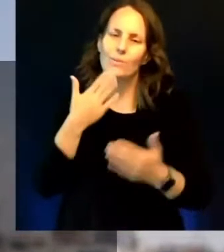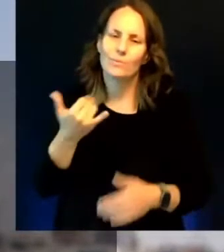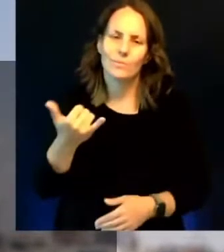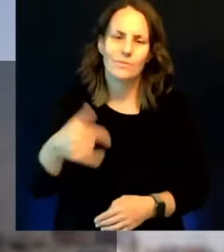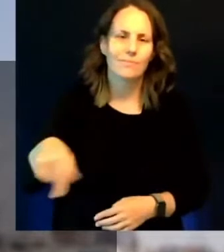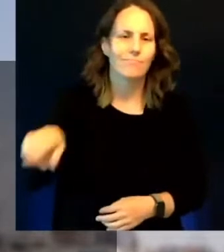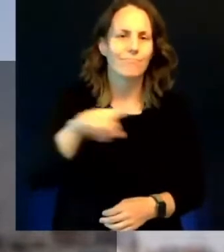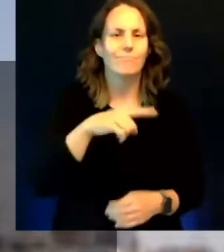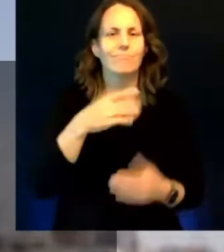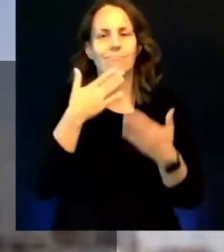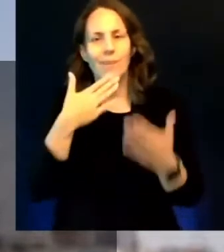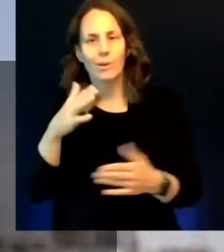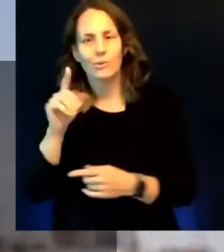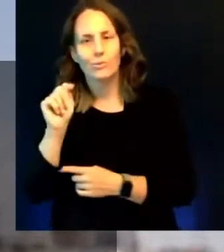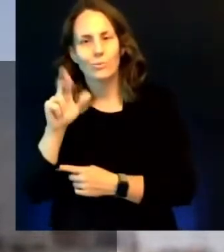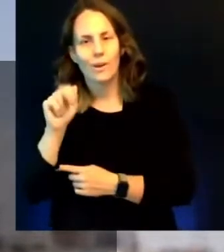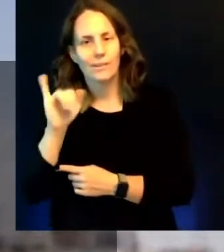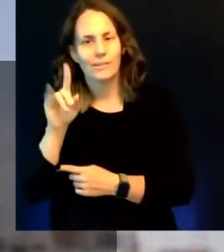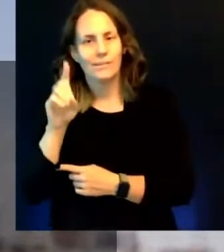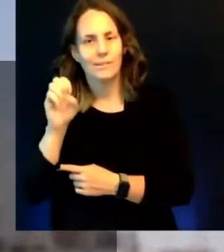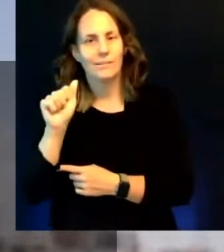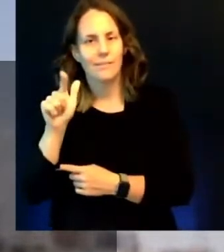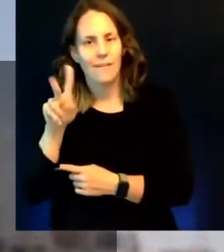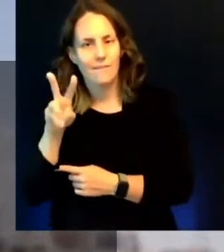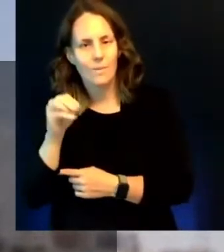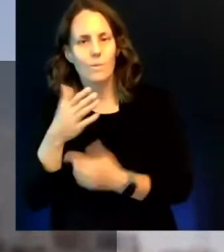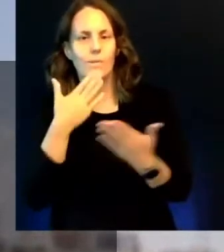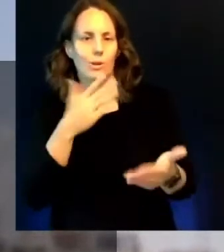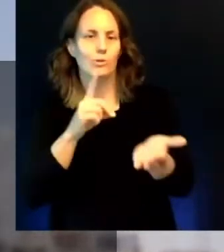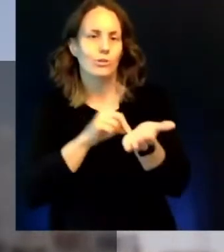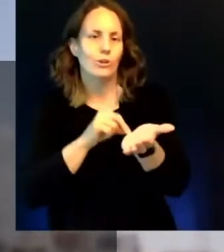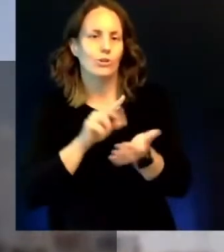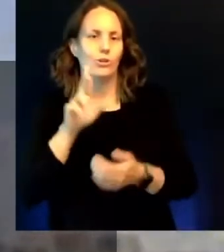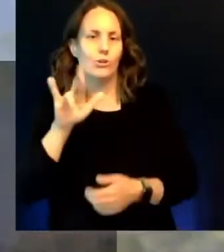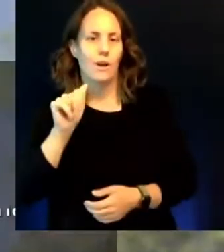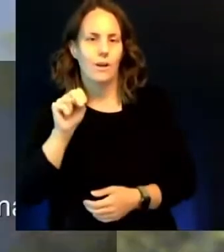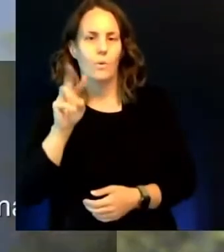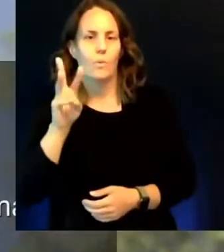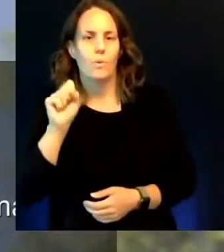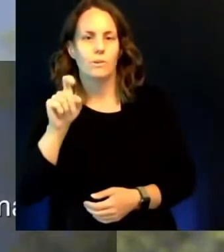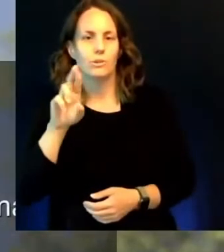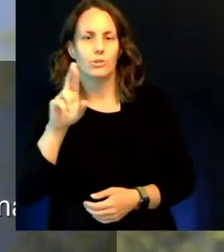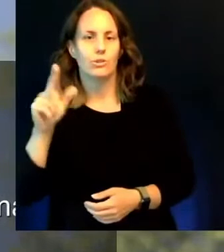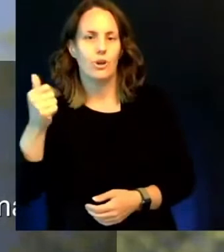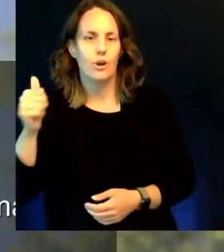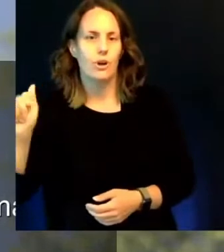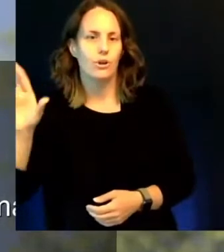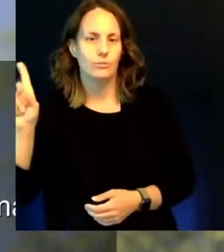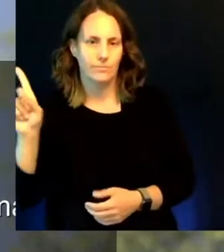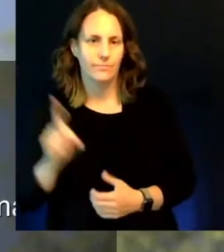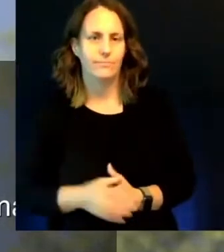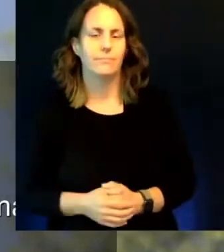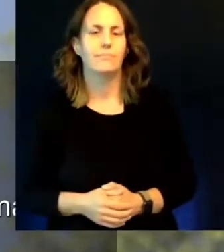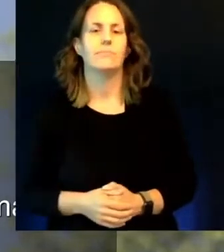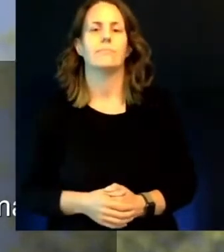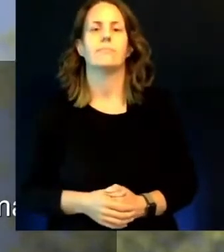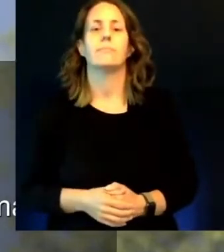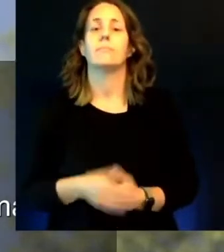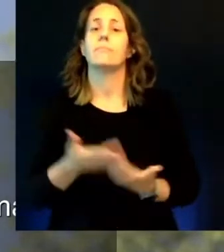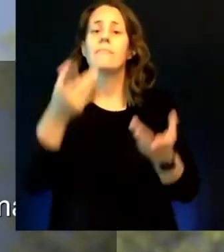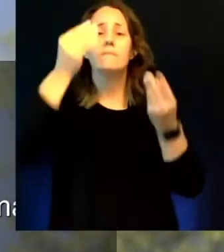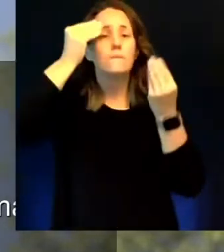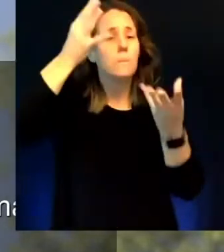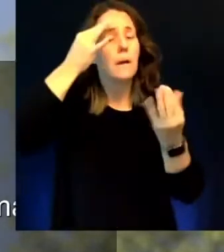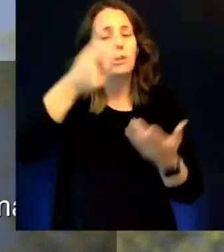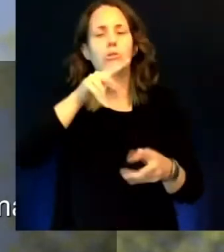Communicable Diseases. Please continue to monitor the DHS COVID-19 web pages for data and guidance. Additional information can be found